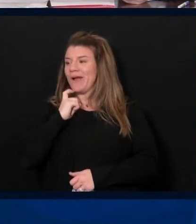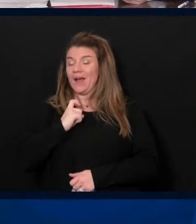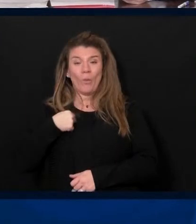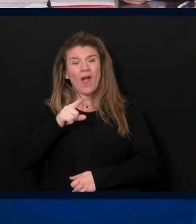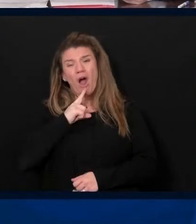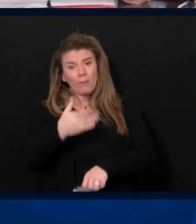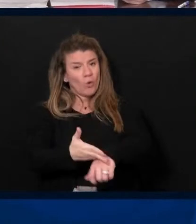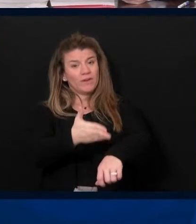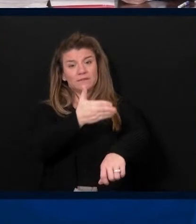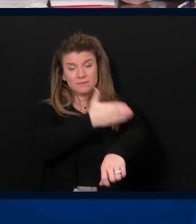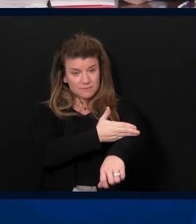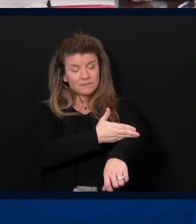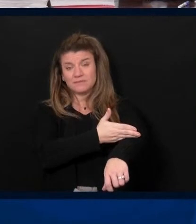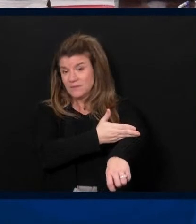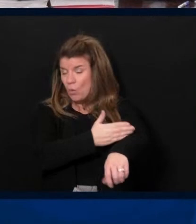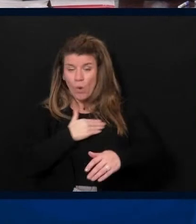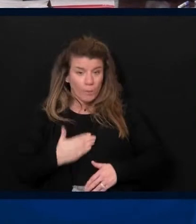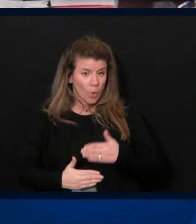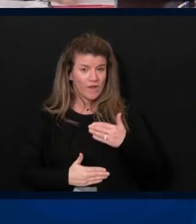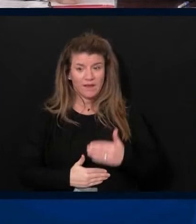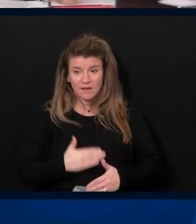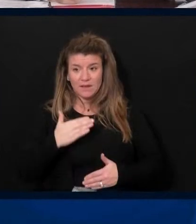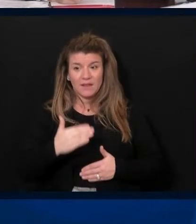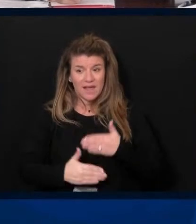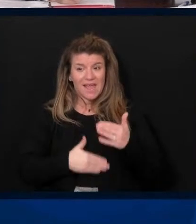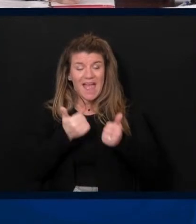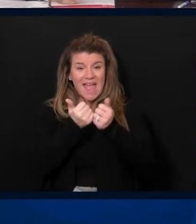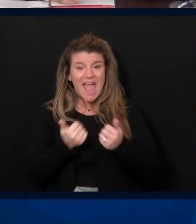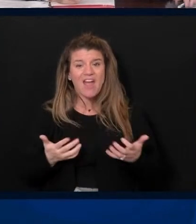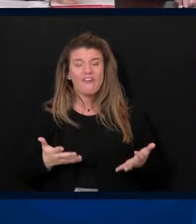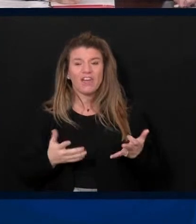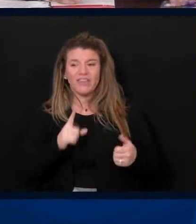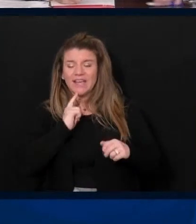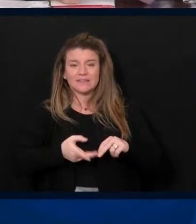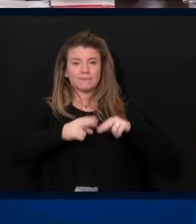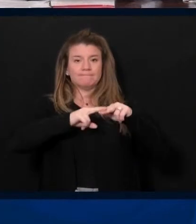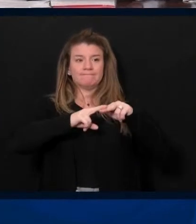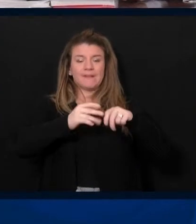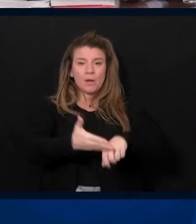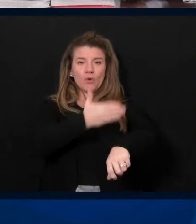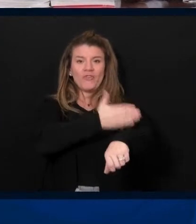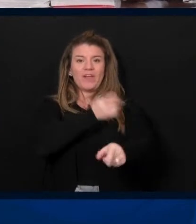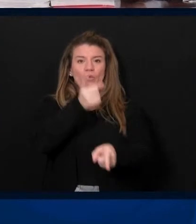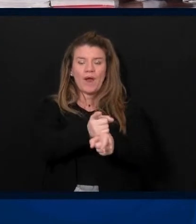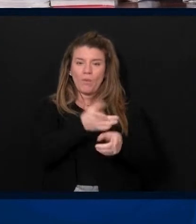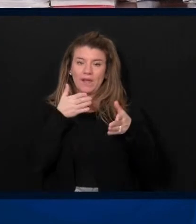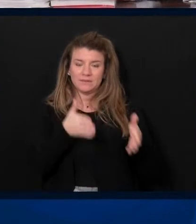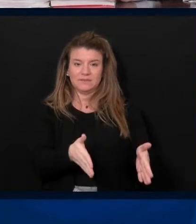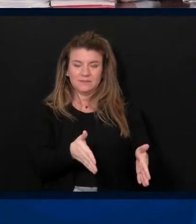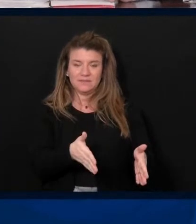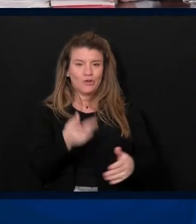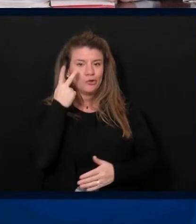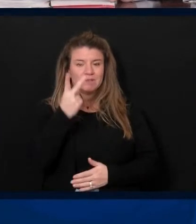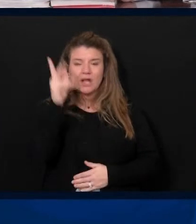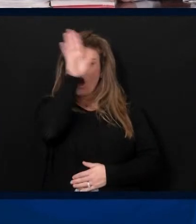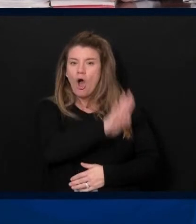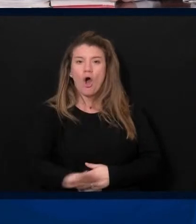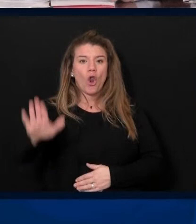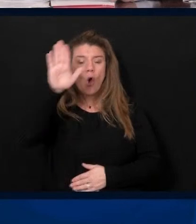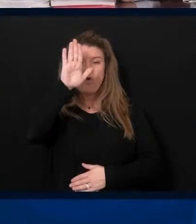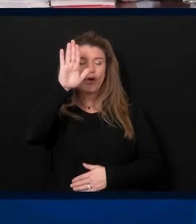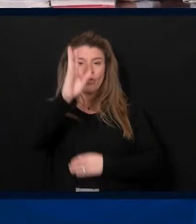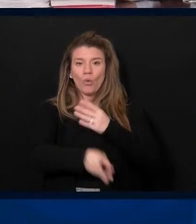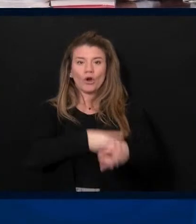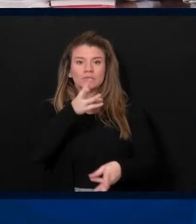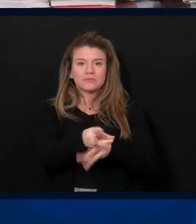moving. We're moving. All of this is upticks in the right direction. You see all over the national news, you